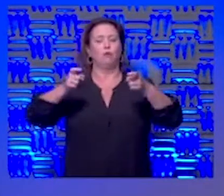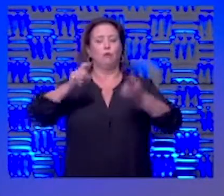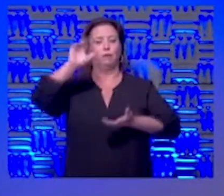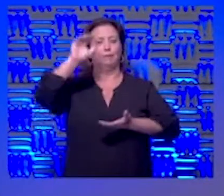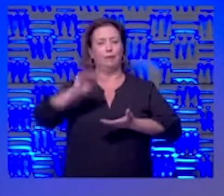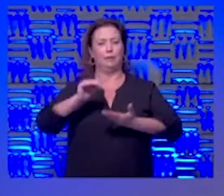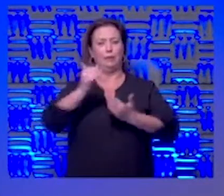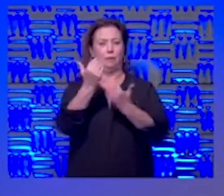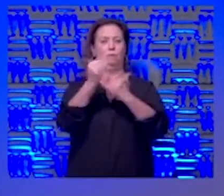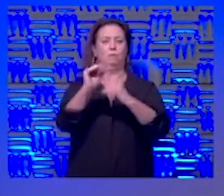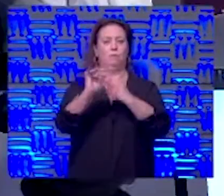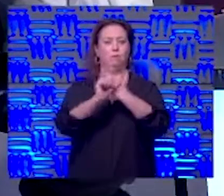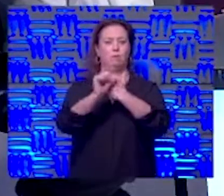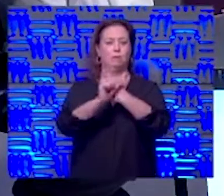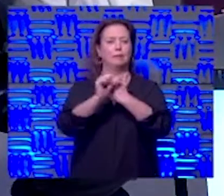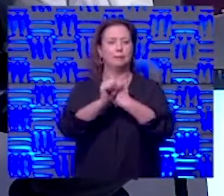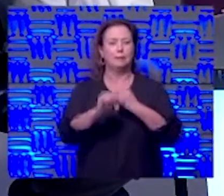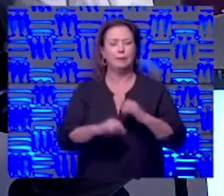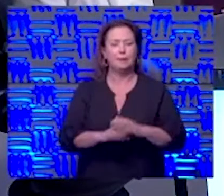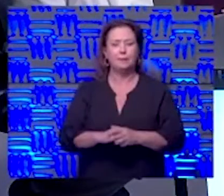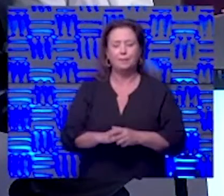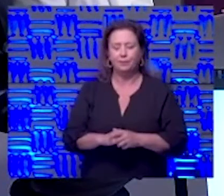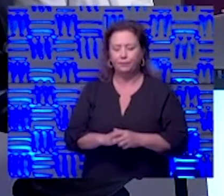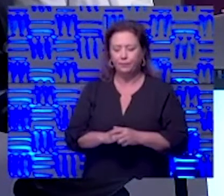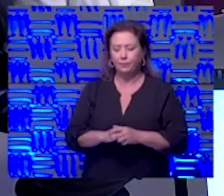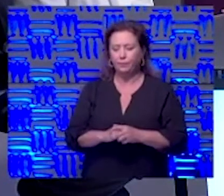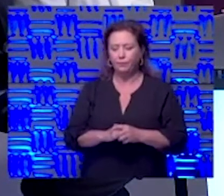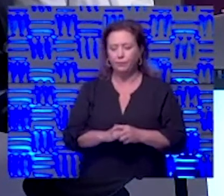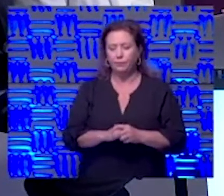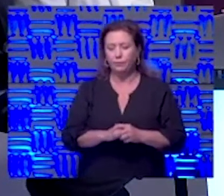possible. And I'll just add, I